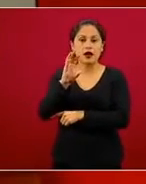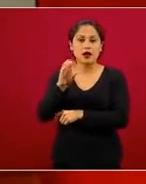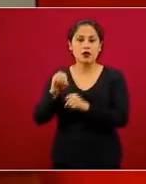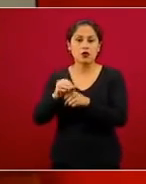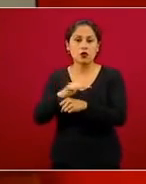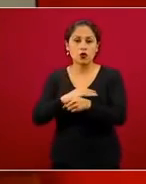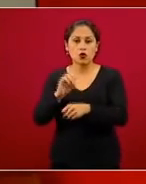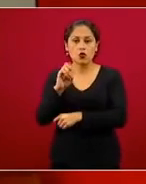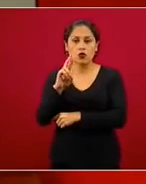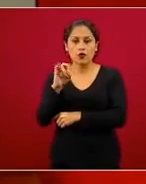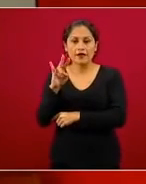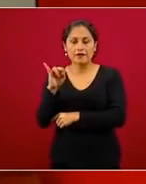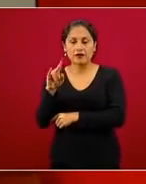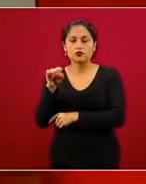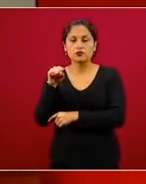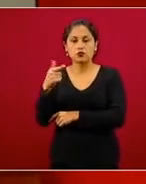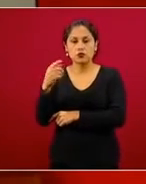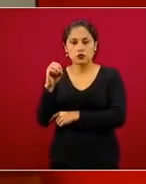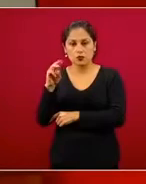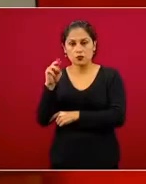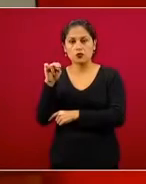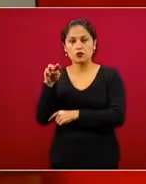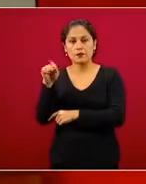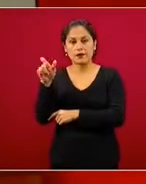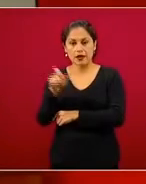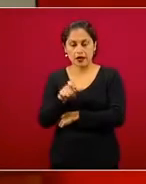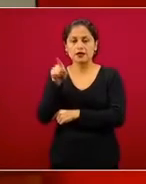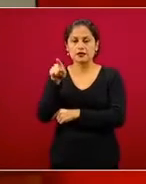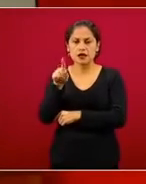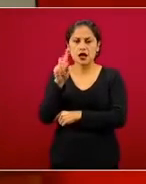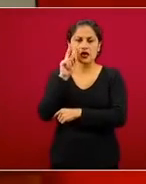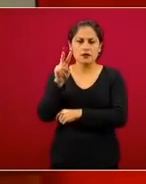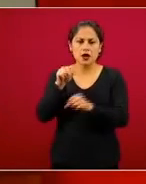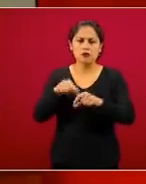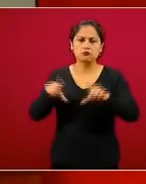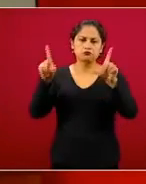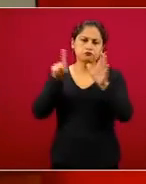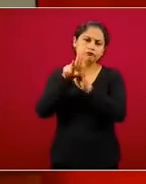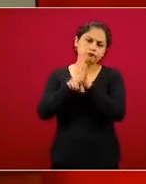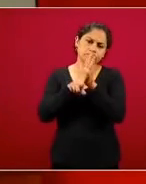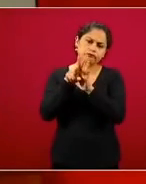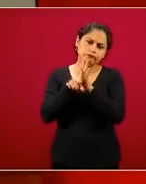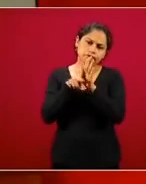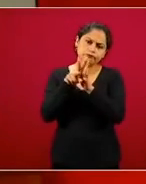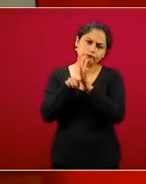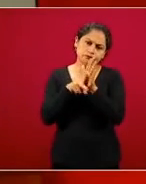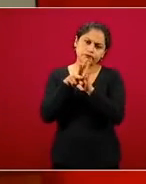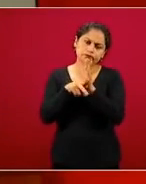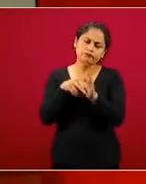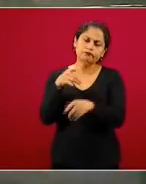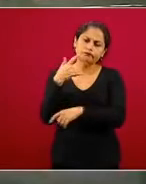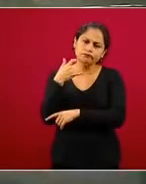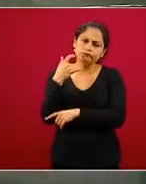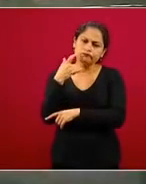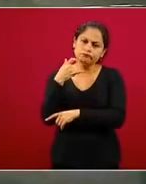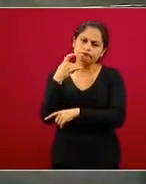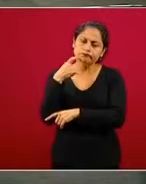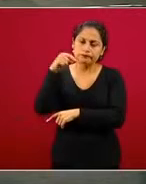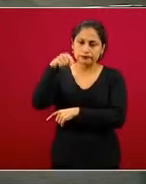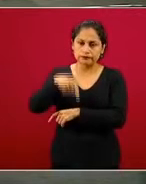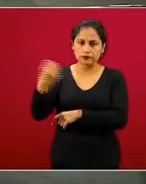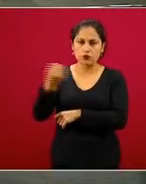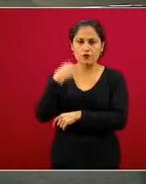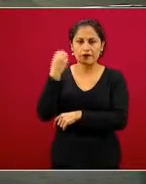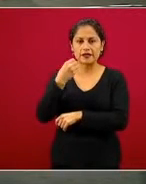platforms allows us to reach those people who do not necessarily can watch the conferences